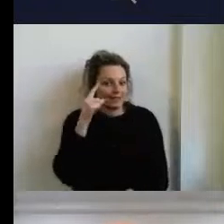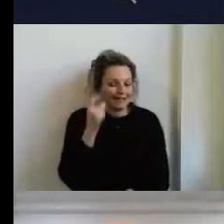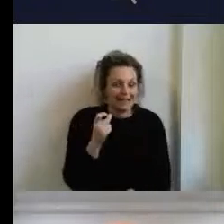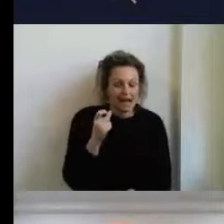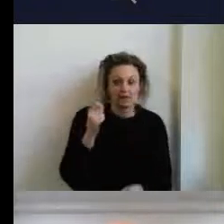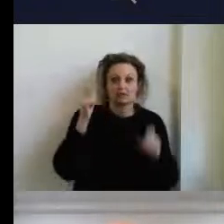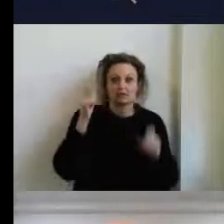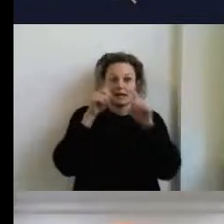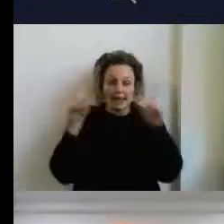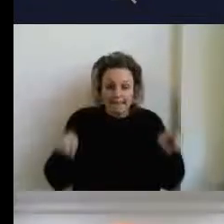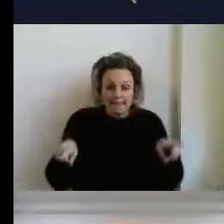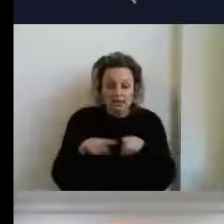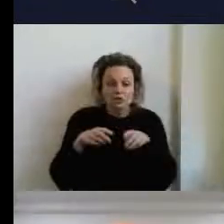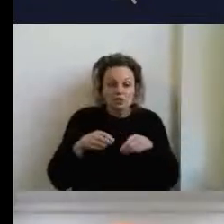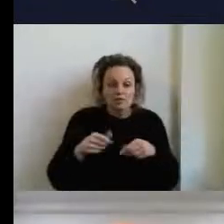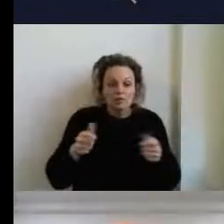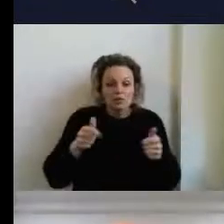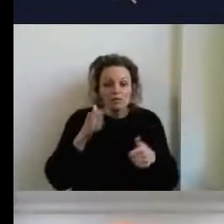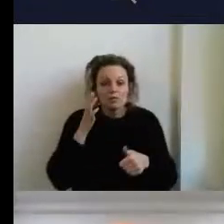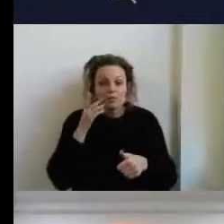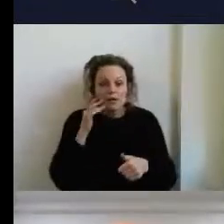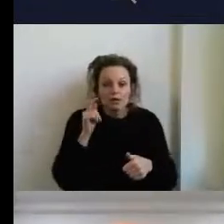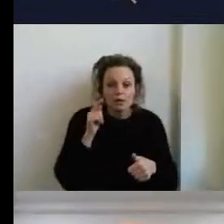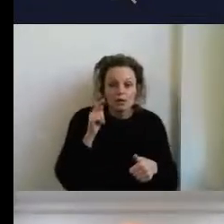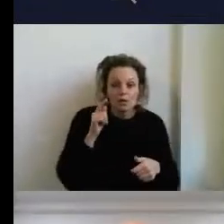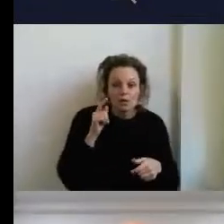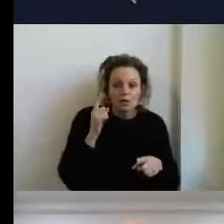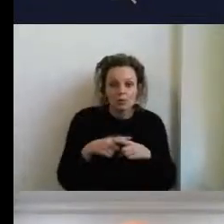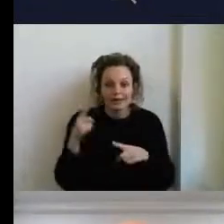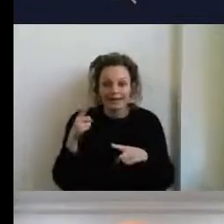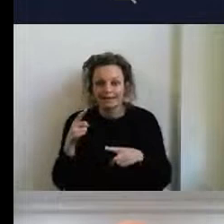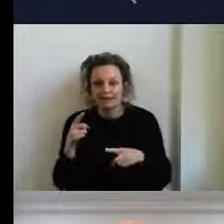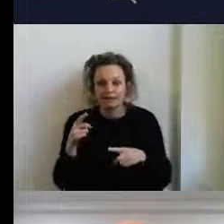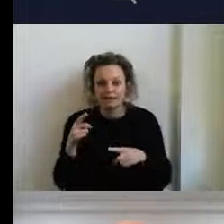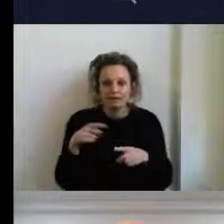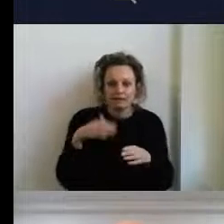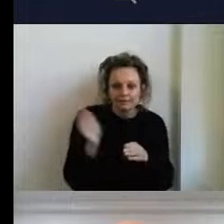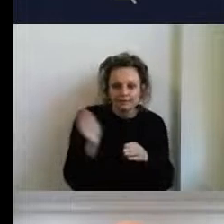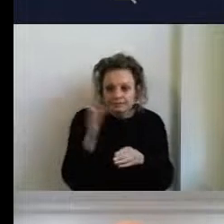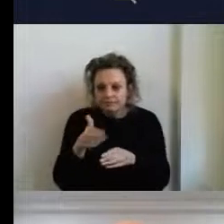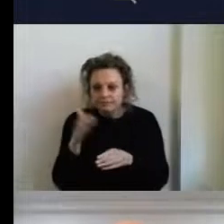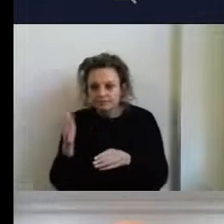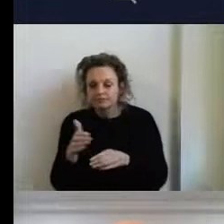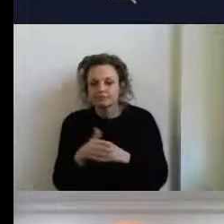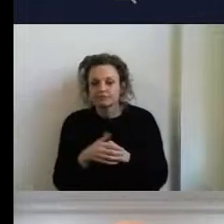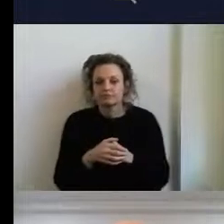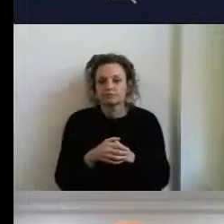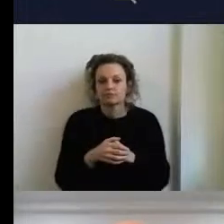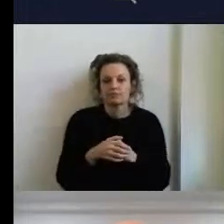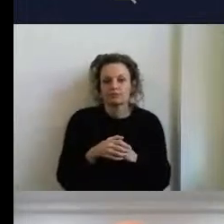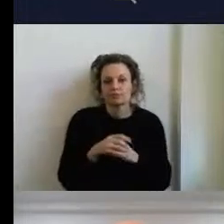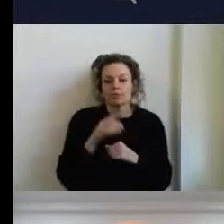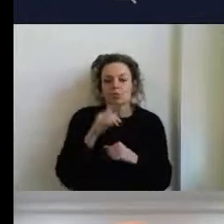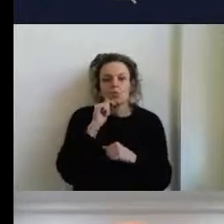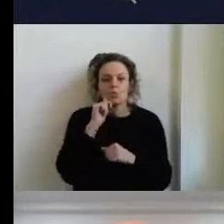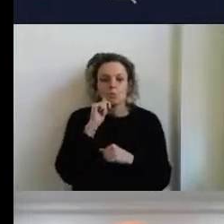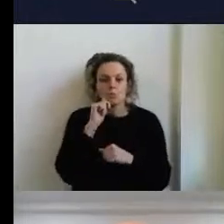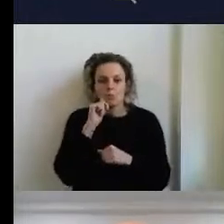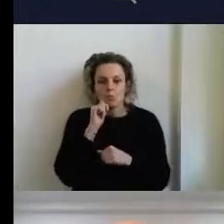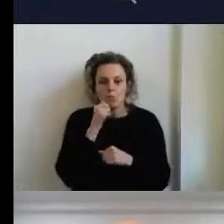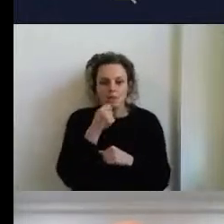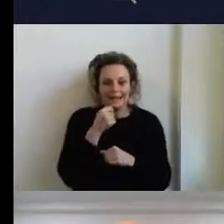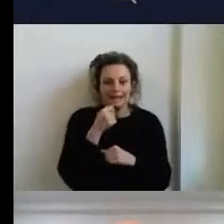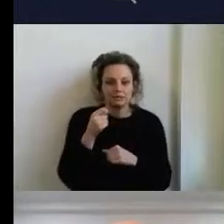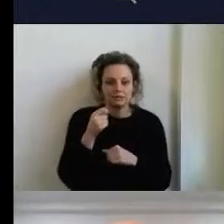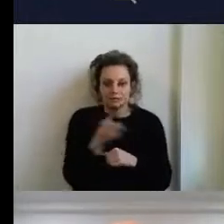on, when you're moving quickly between a sub record or a layout of a page? Is it going to be able to actually send you to the